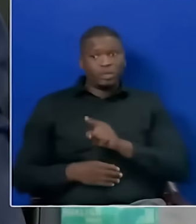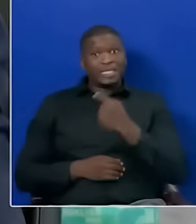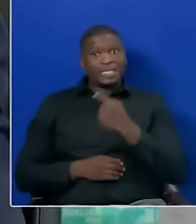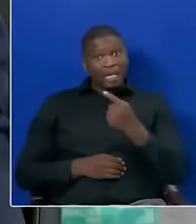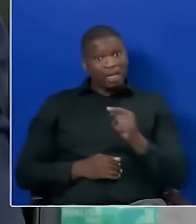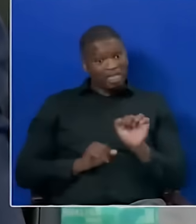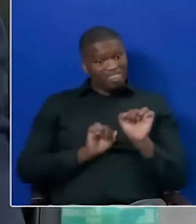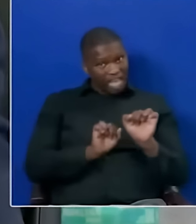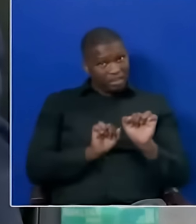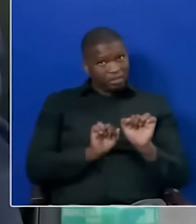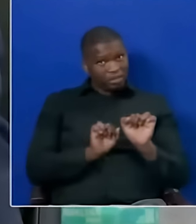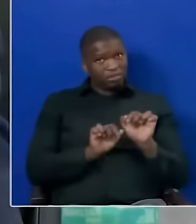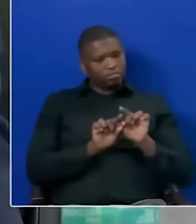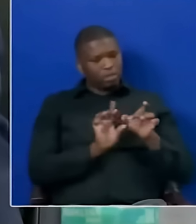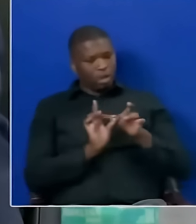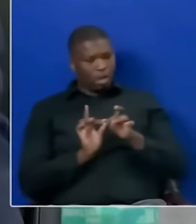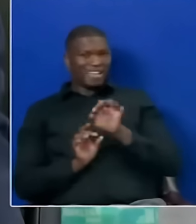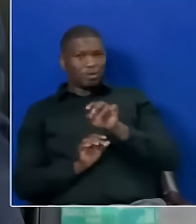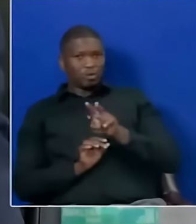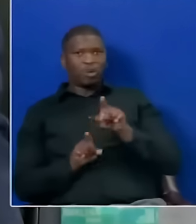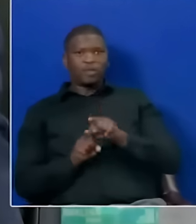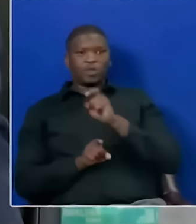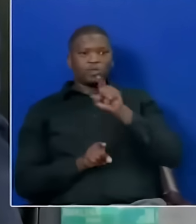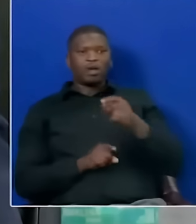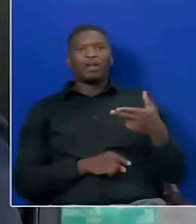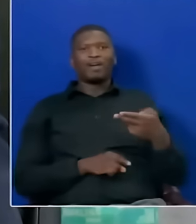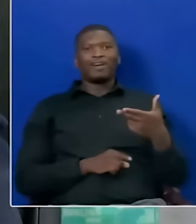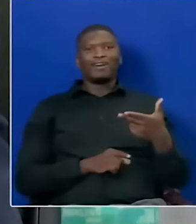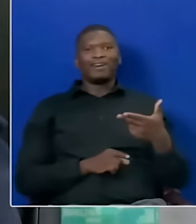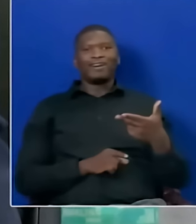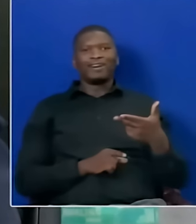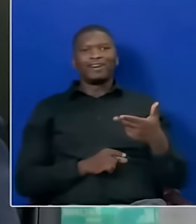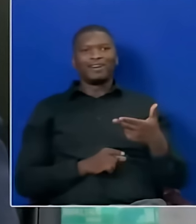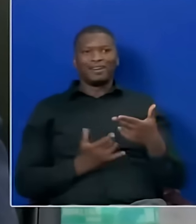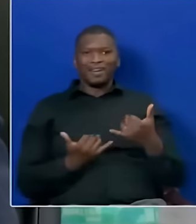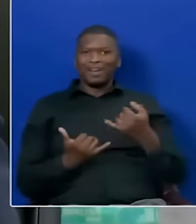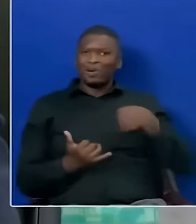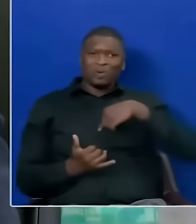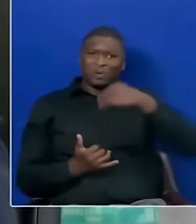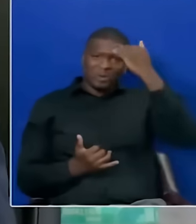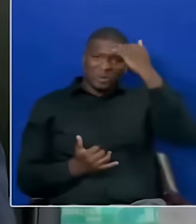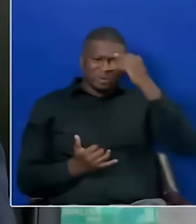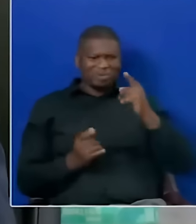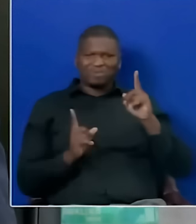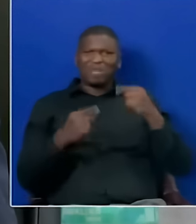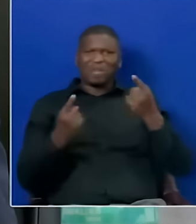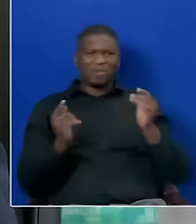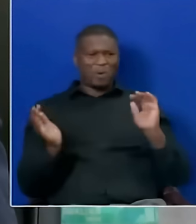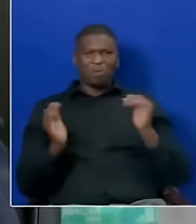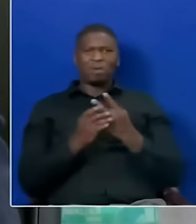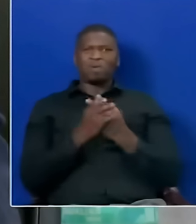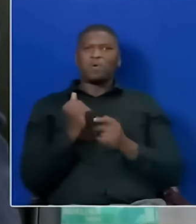3.4 were fired by this AK. And we know now that there's no way you can compare them because they were unsuitable for